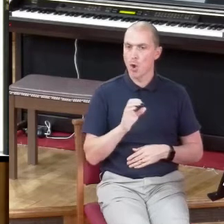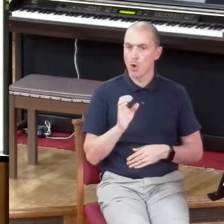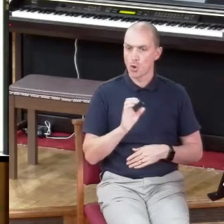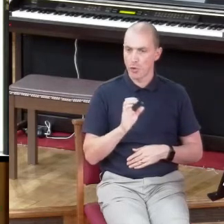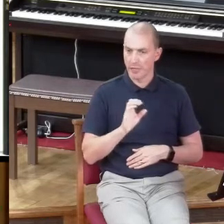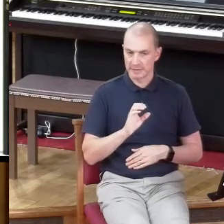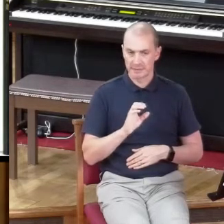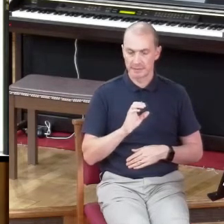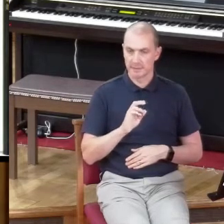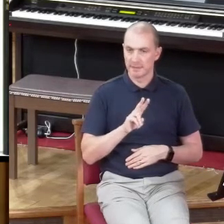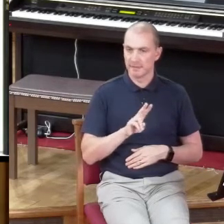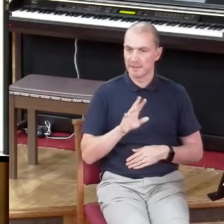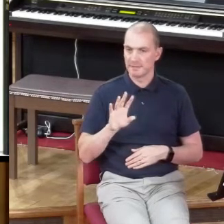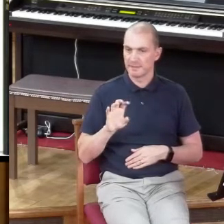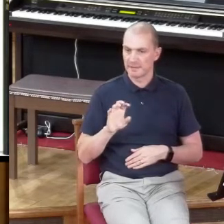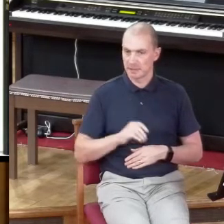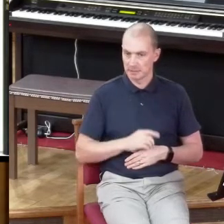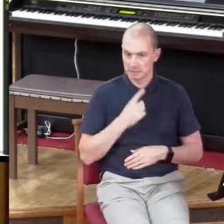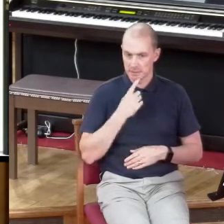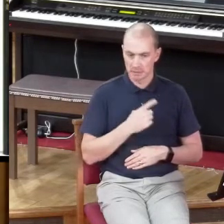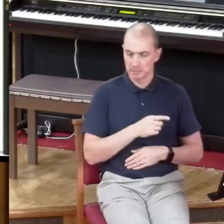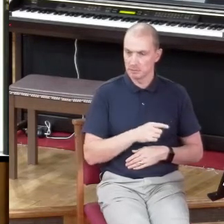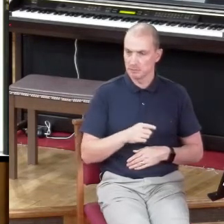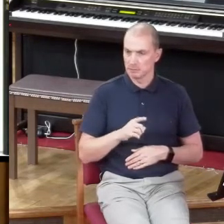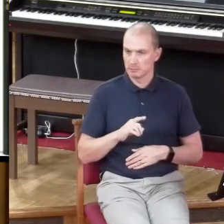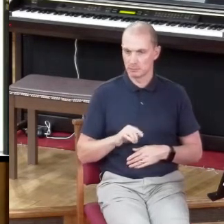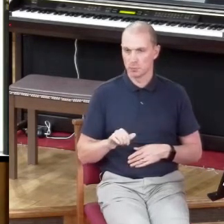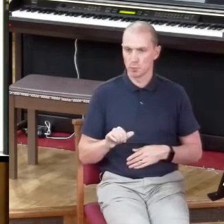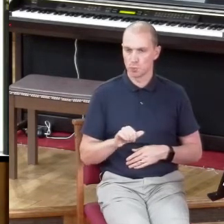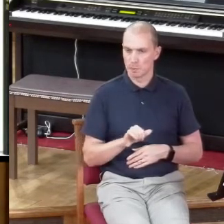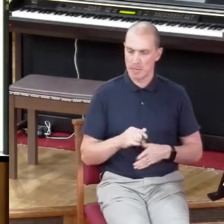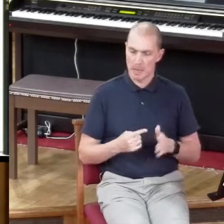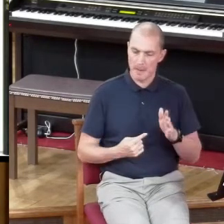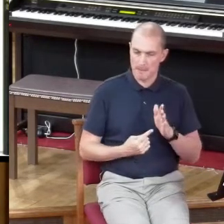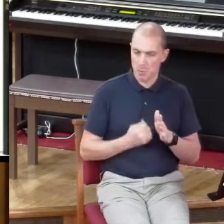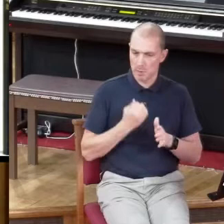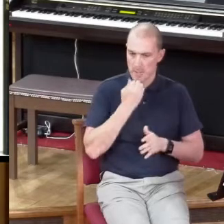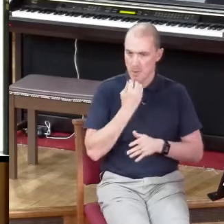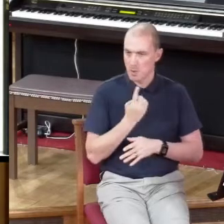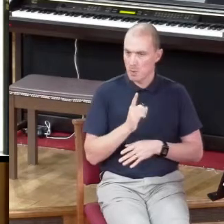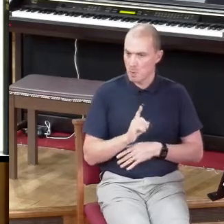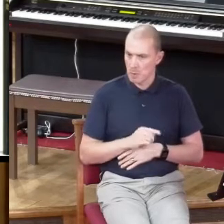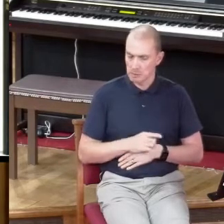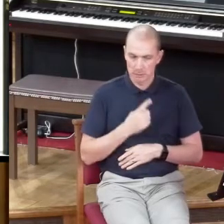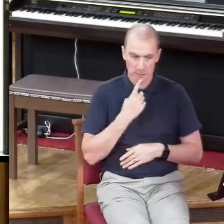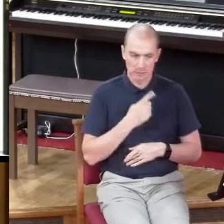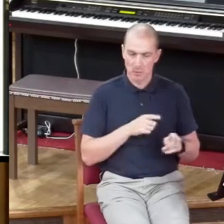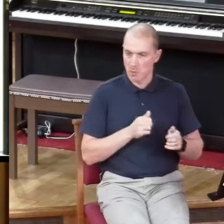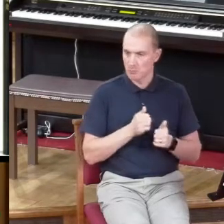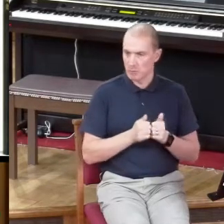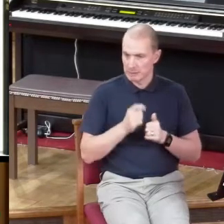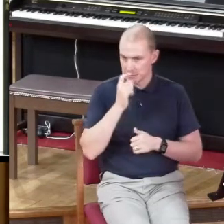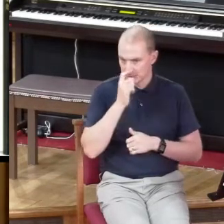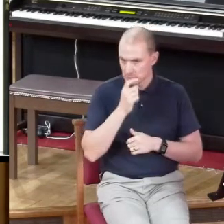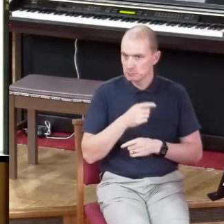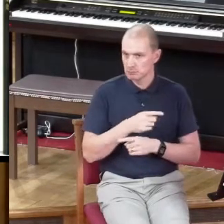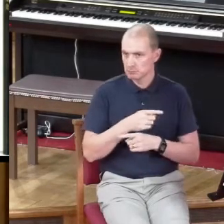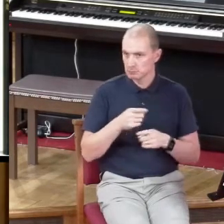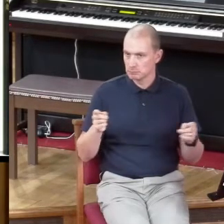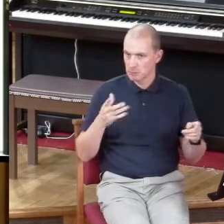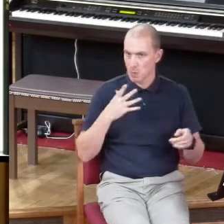at this one, because it talks about what's of first importance. He says, brothers and sisters, I want to remind you of